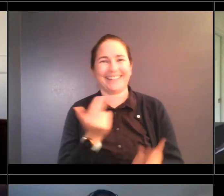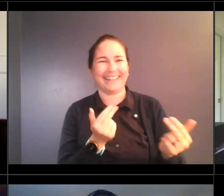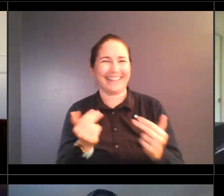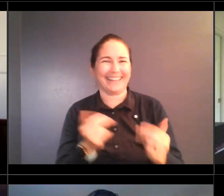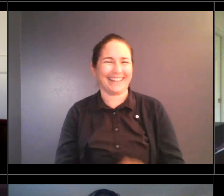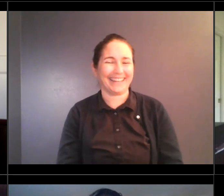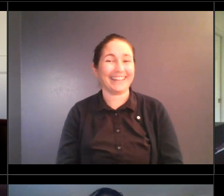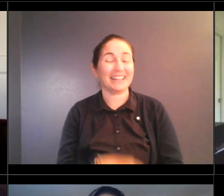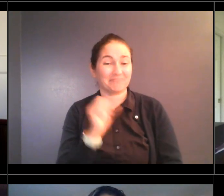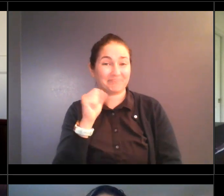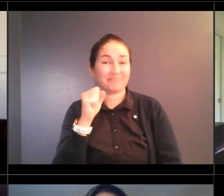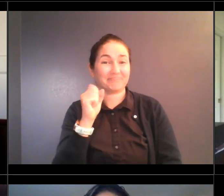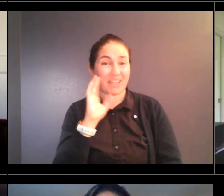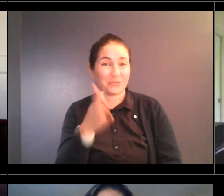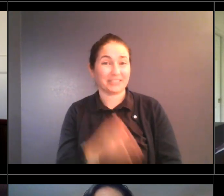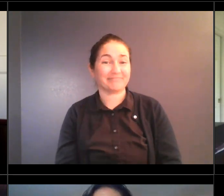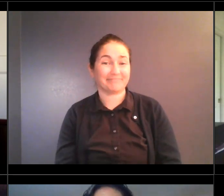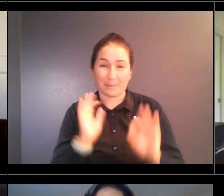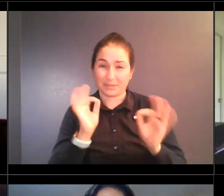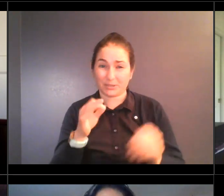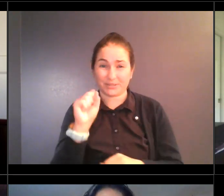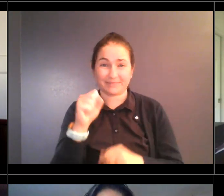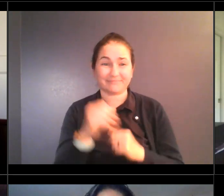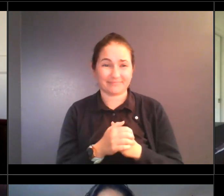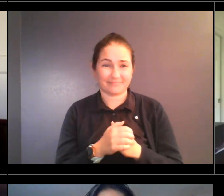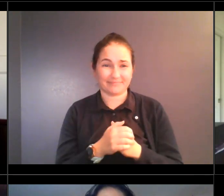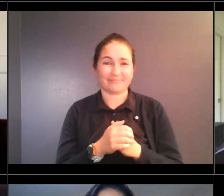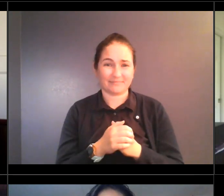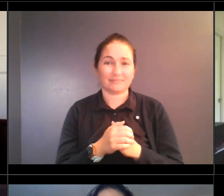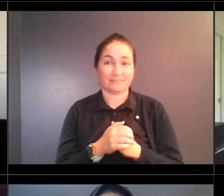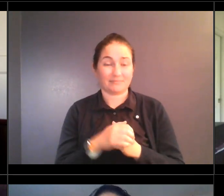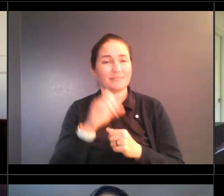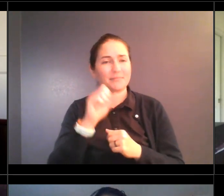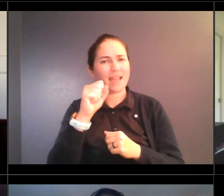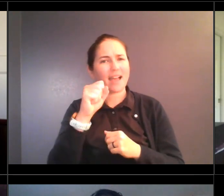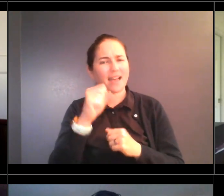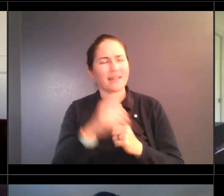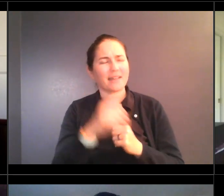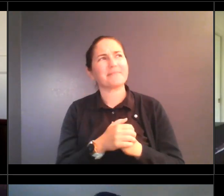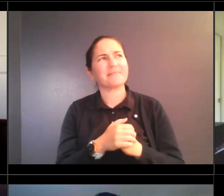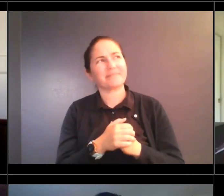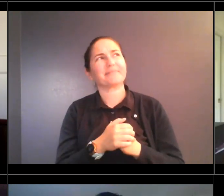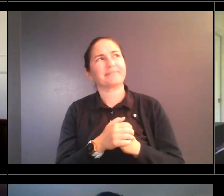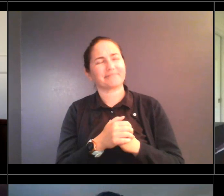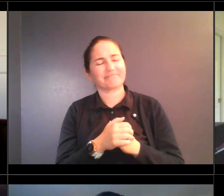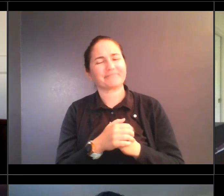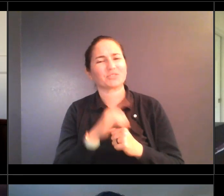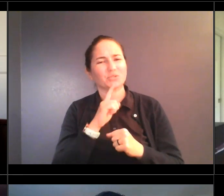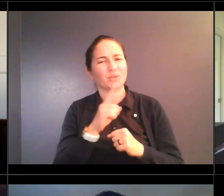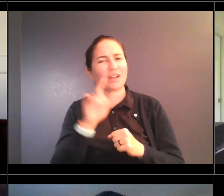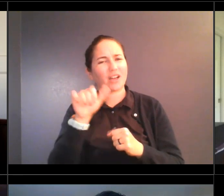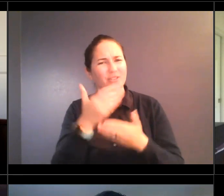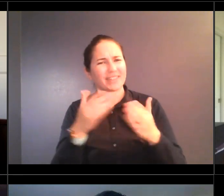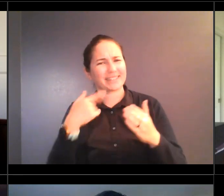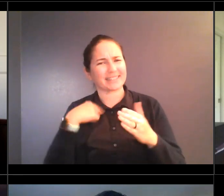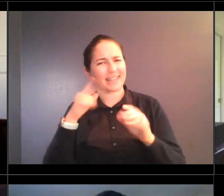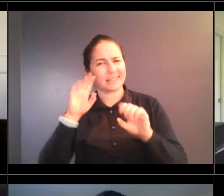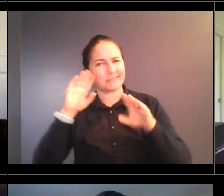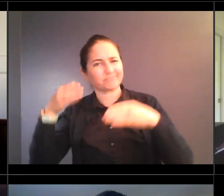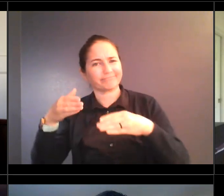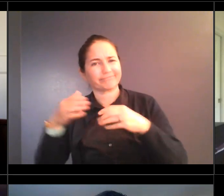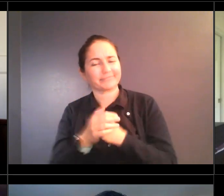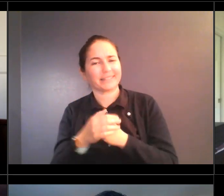I have. Cool. Oh, my block hand is absolutely so strong. Like there are other things that I need to spend my time on that's